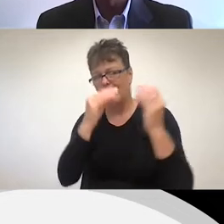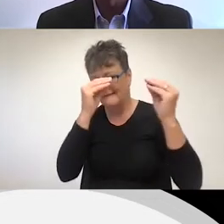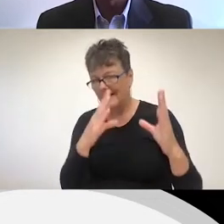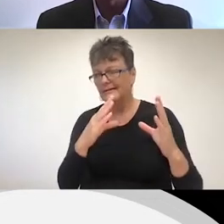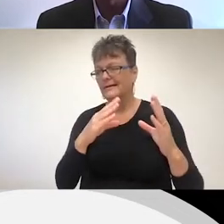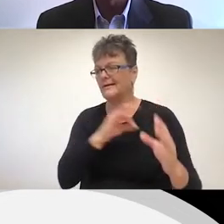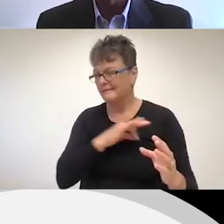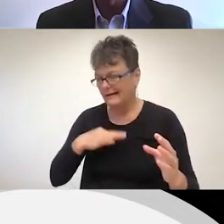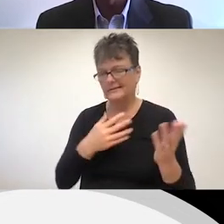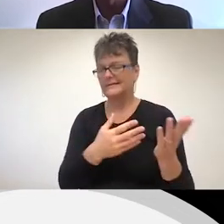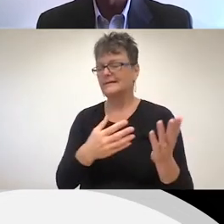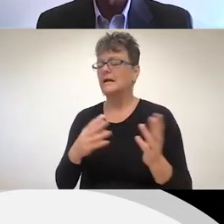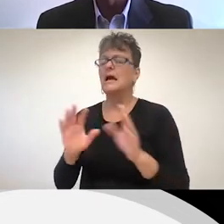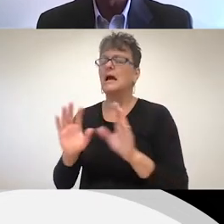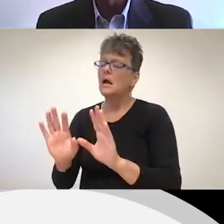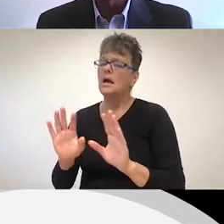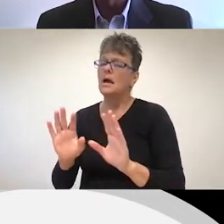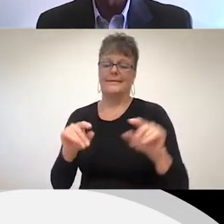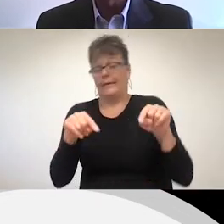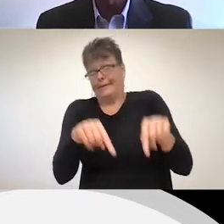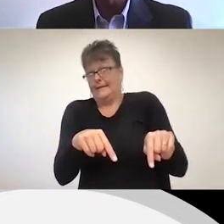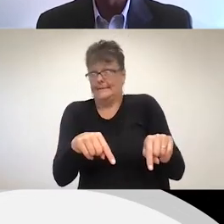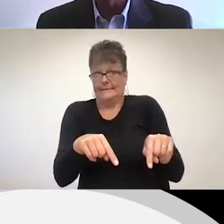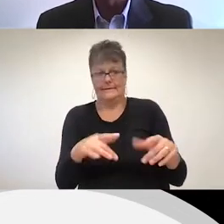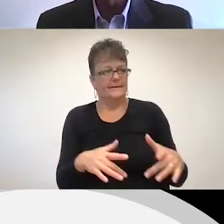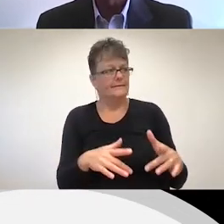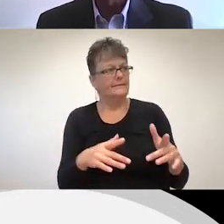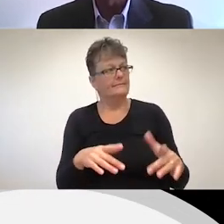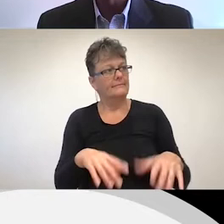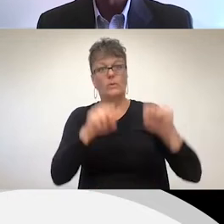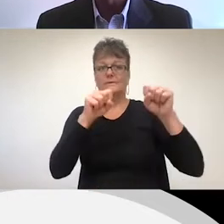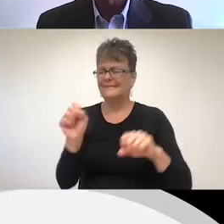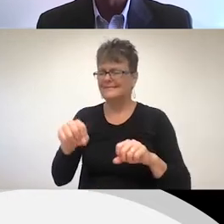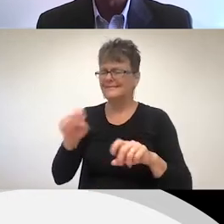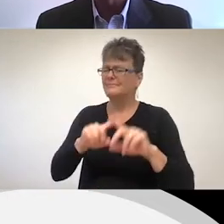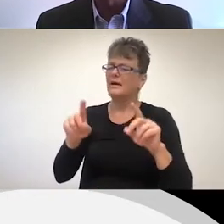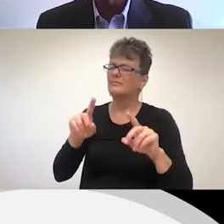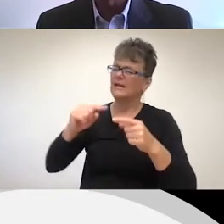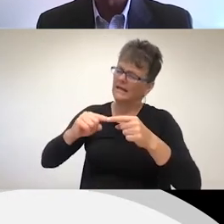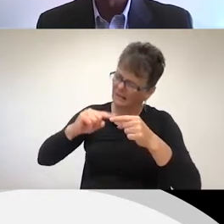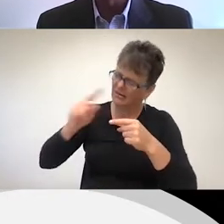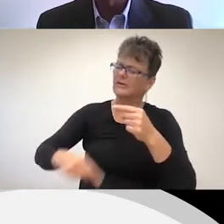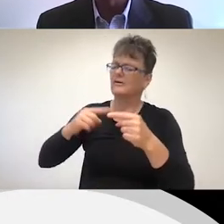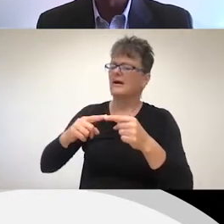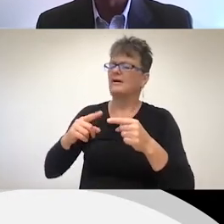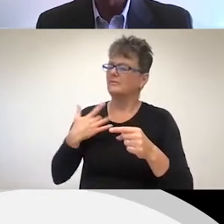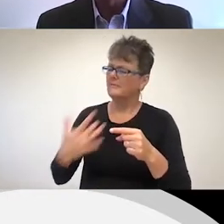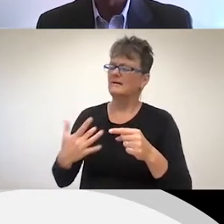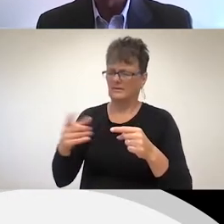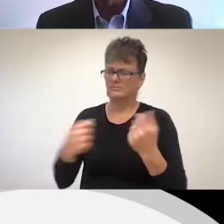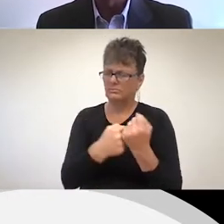through events like this, but as well throughout the entire year. And that sense of commitment to excellence in teaching and